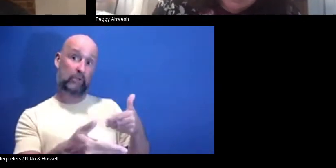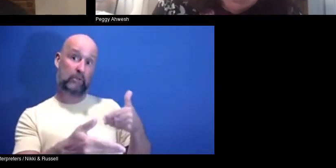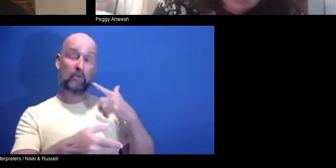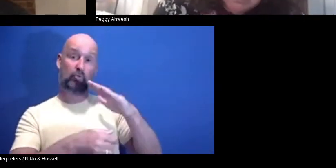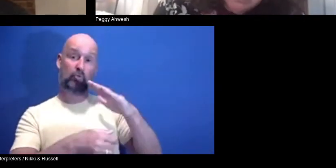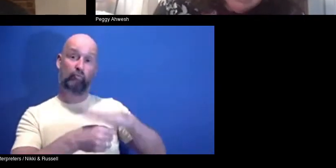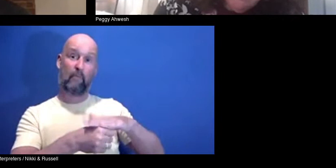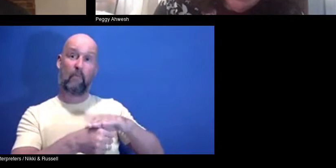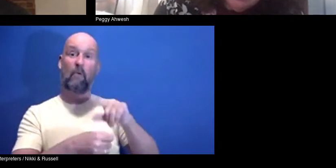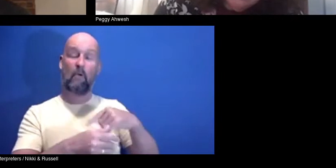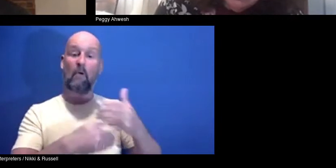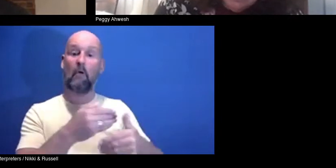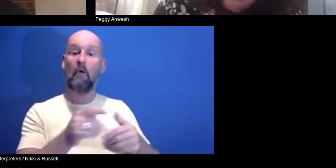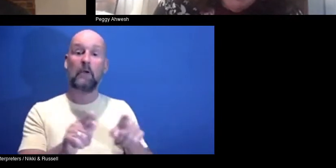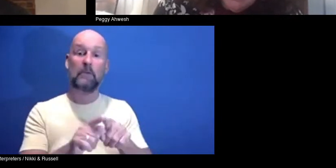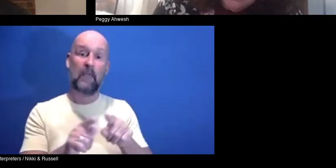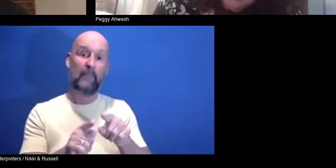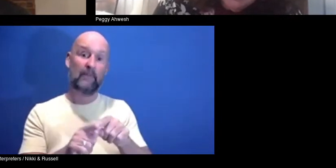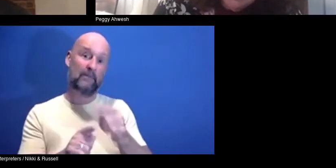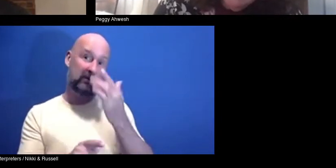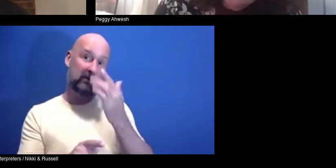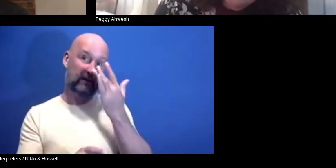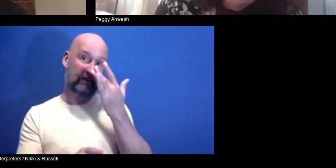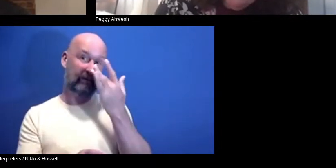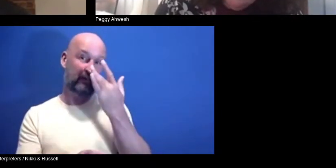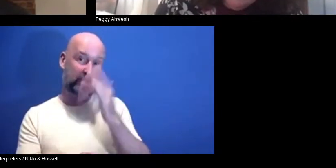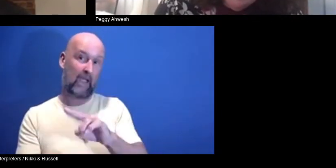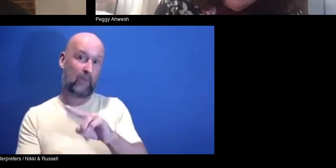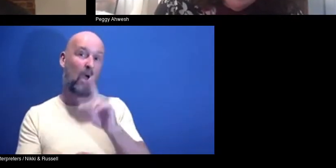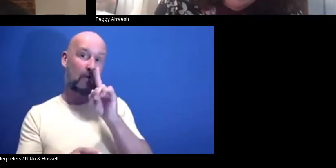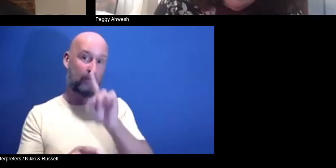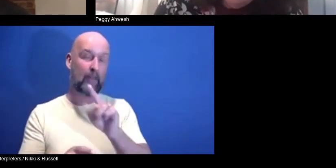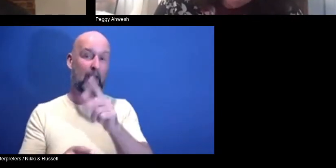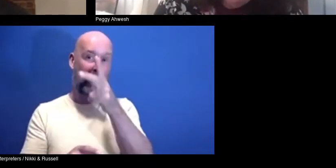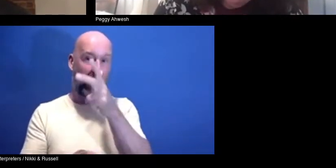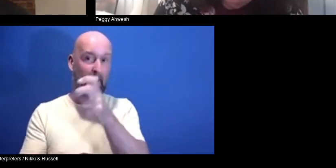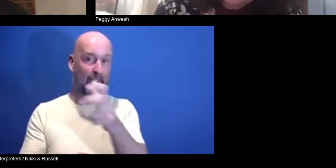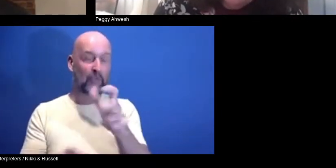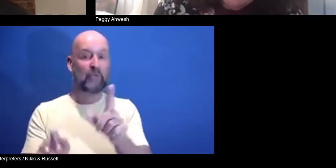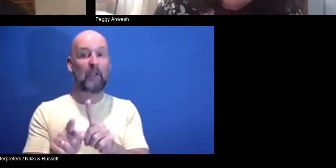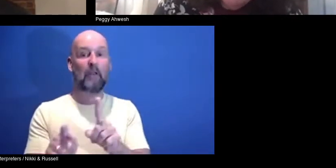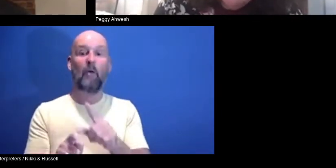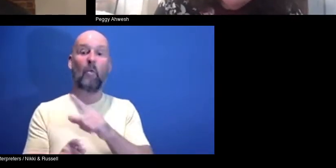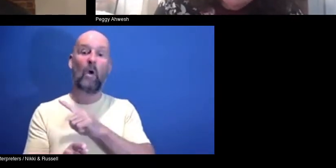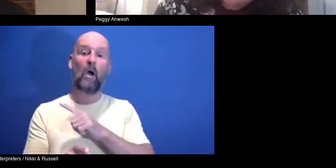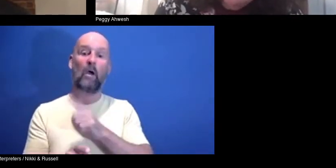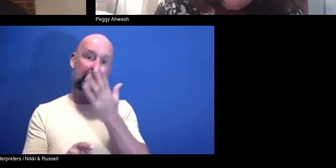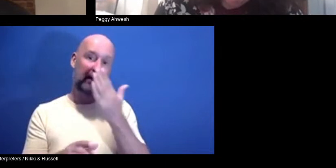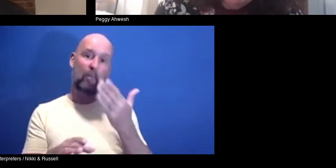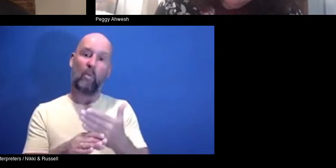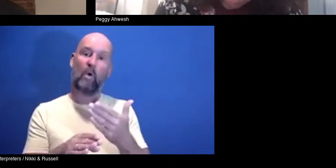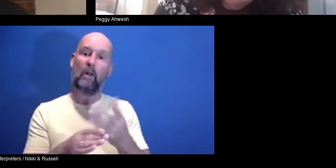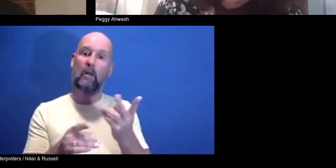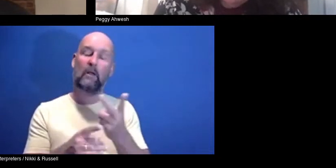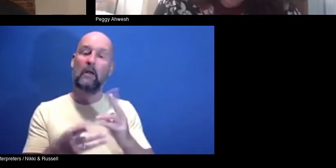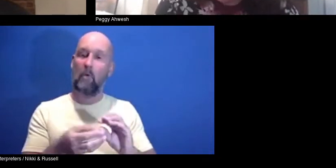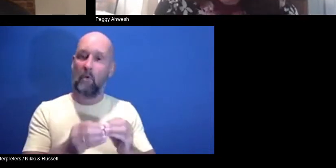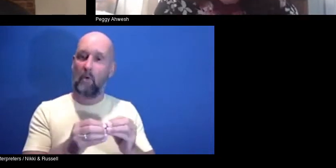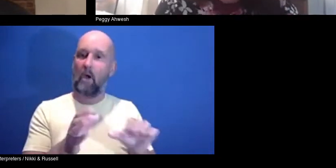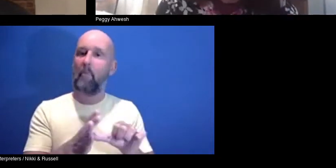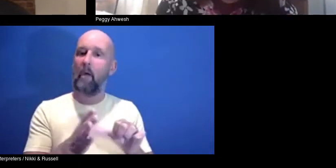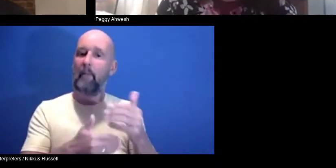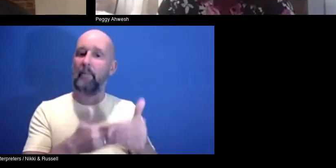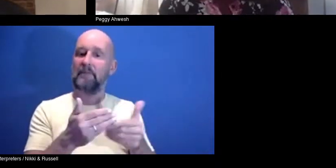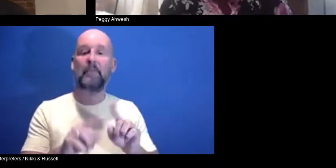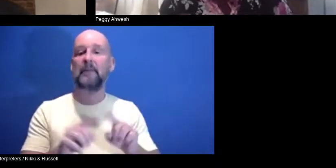the Taiwanese animations. They let me work through the similar problems, but in really